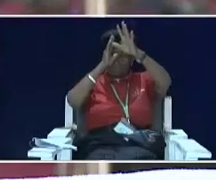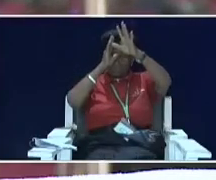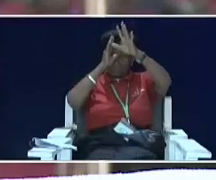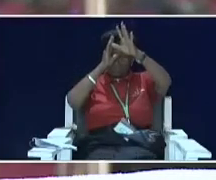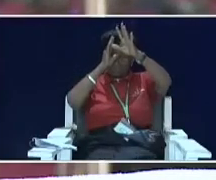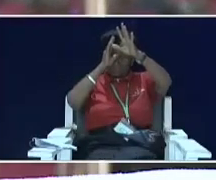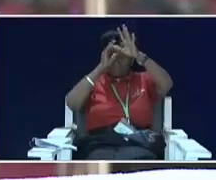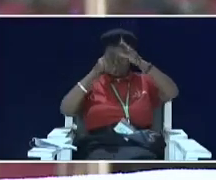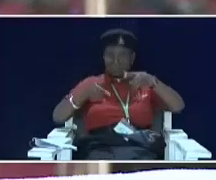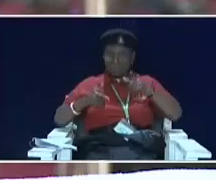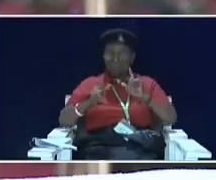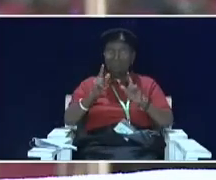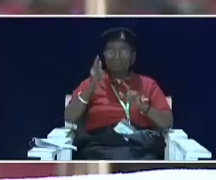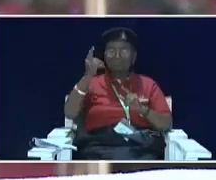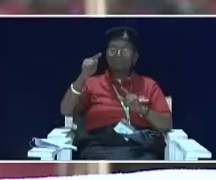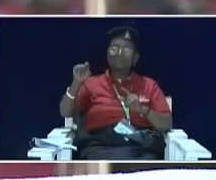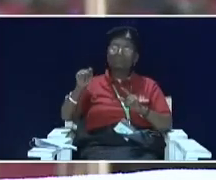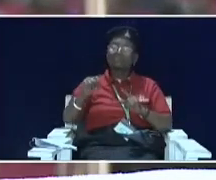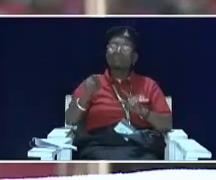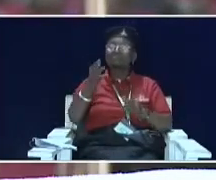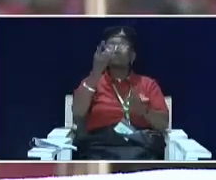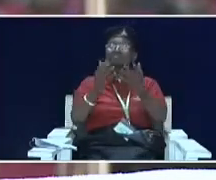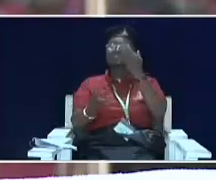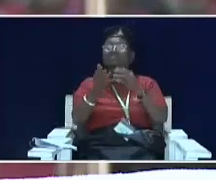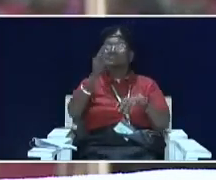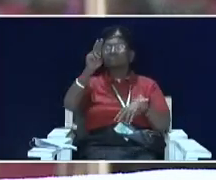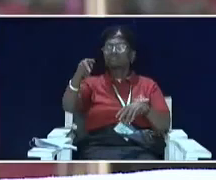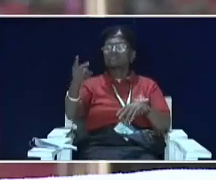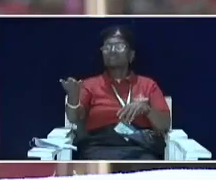let the fire fall on me tonight.